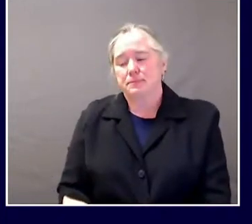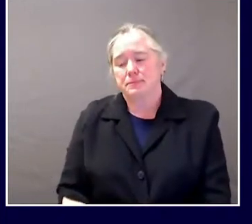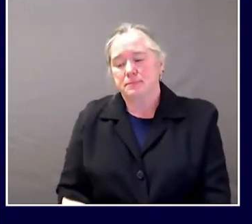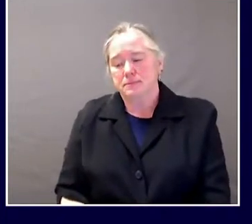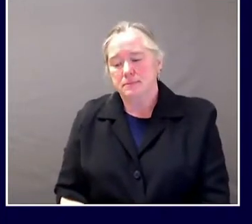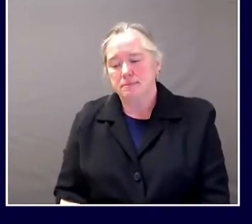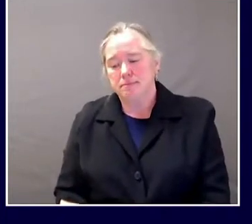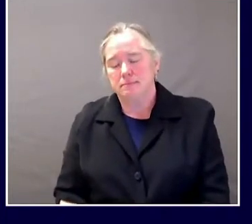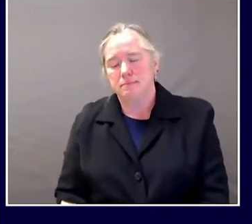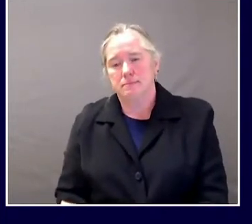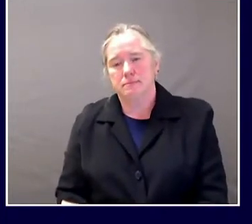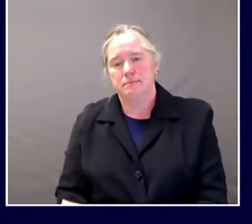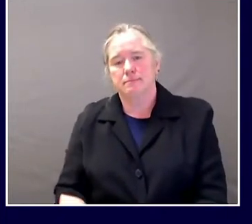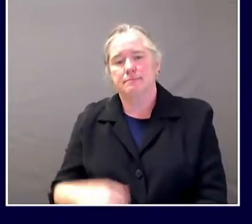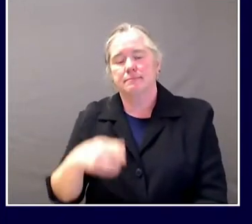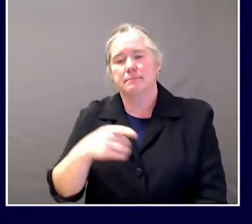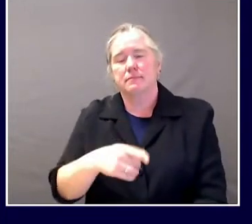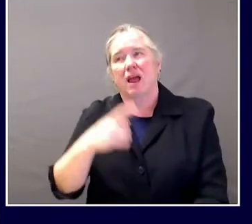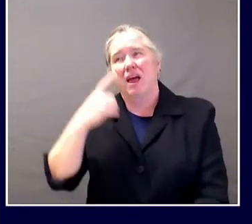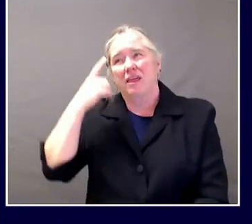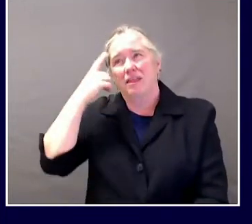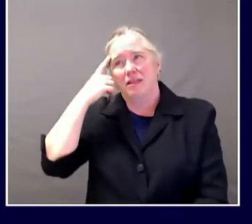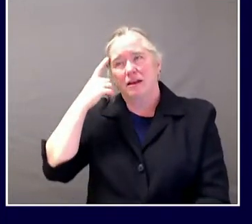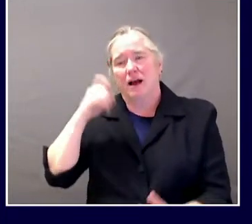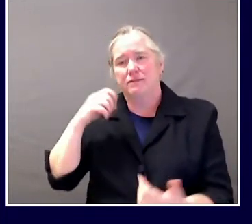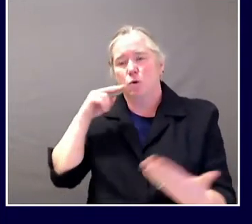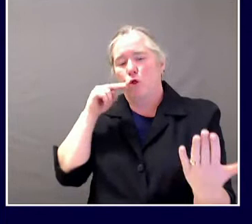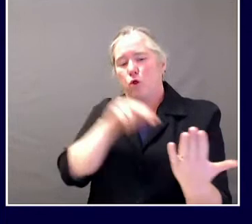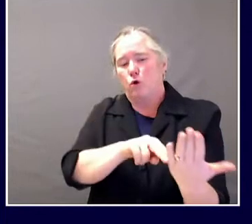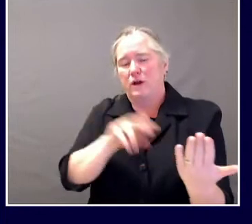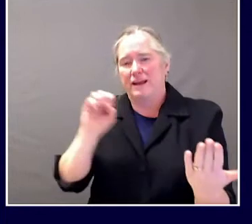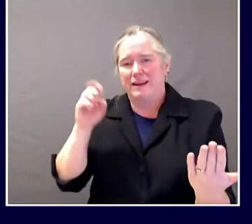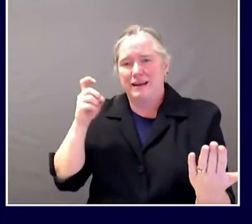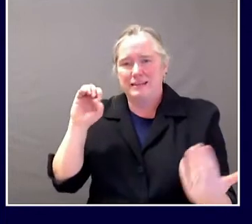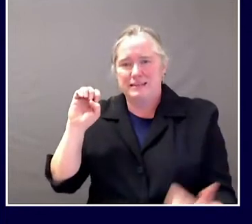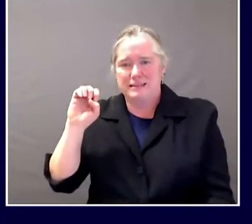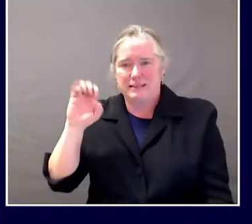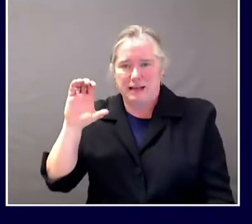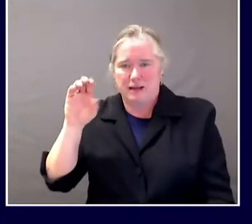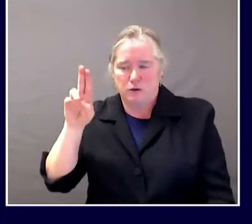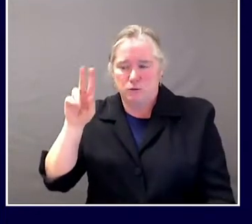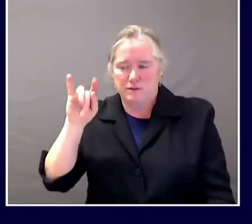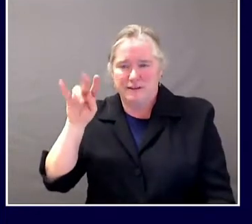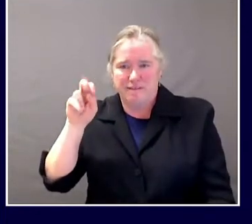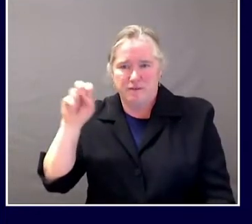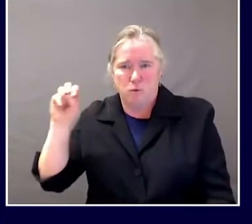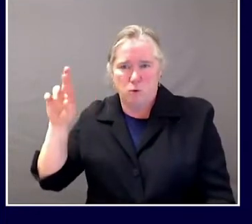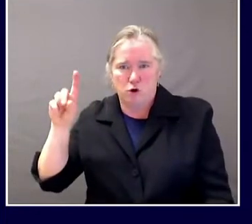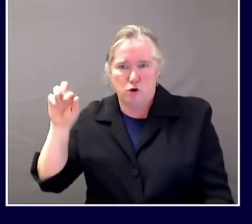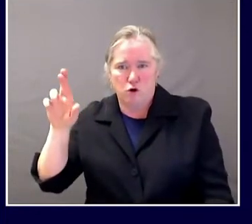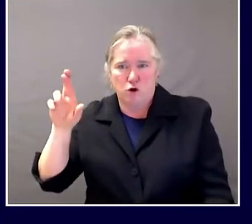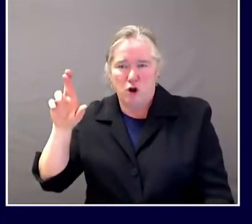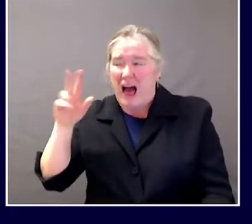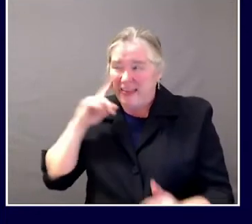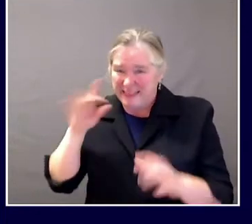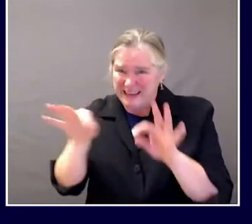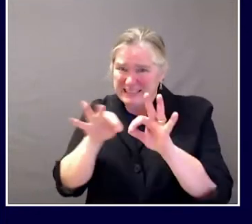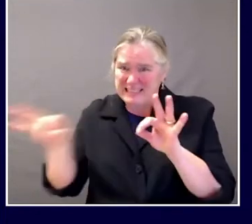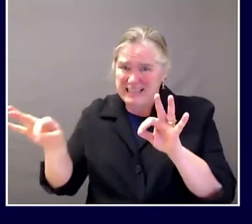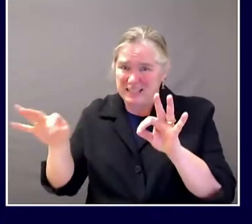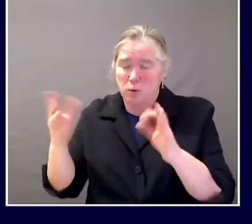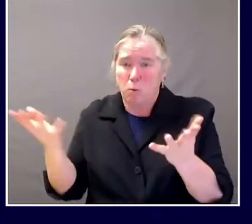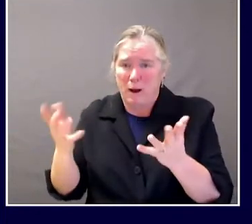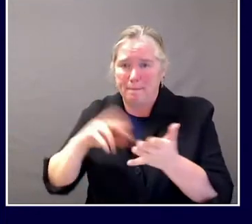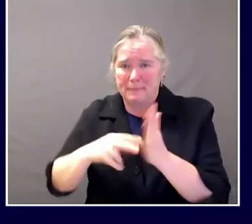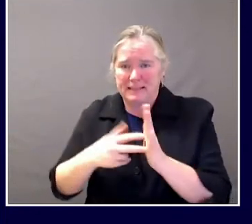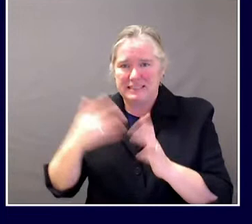plain language of the executive orders, but I believe we set forth what a face covering entailed.